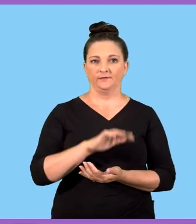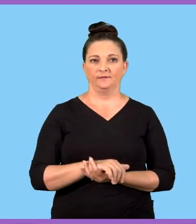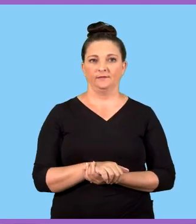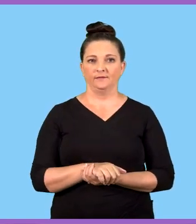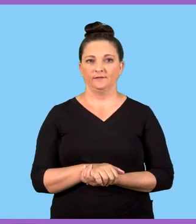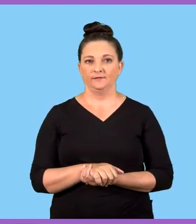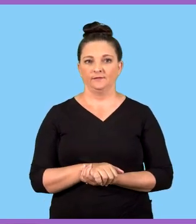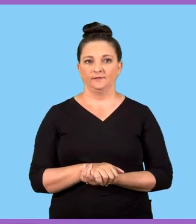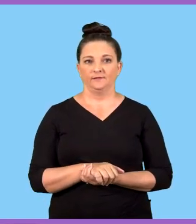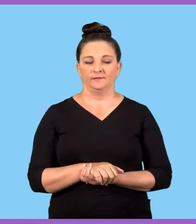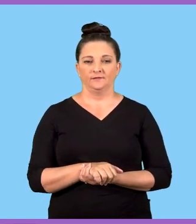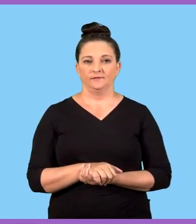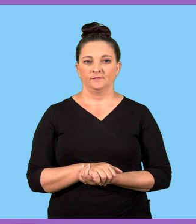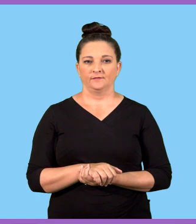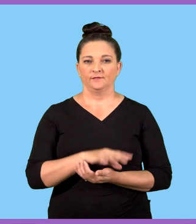39,